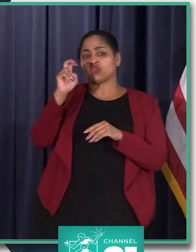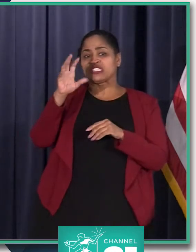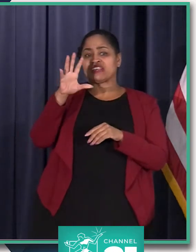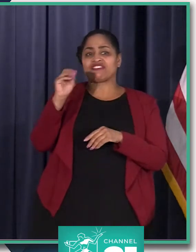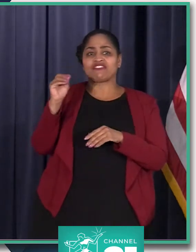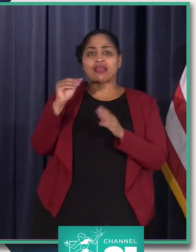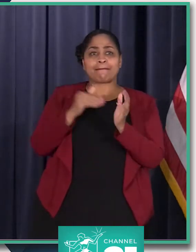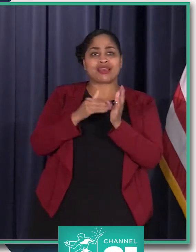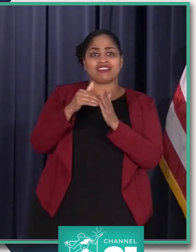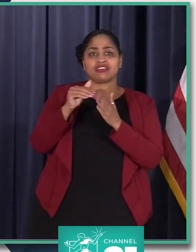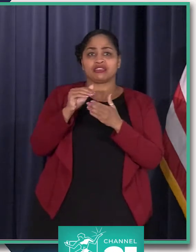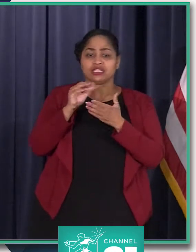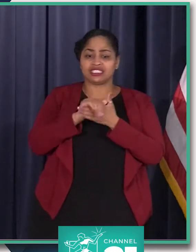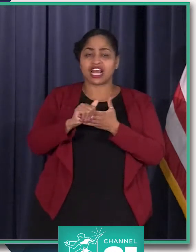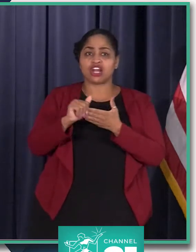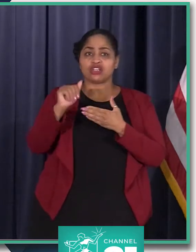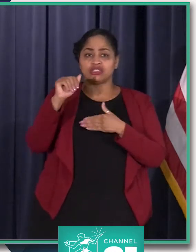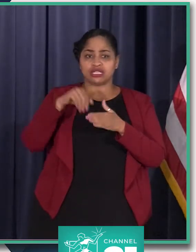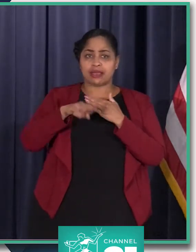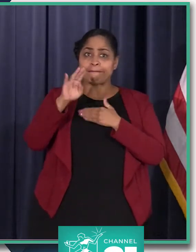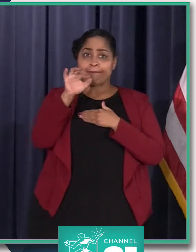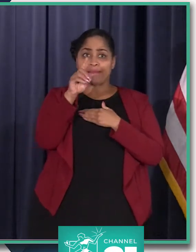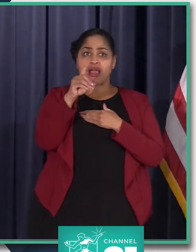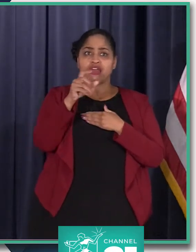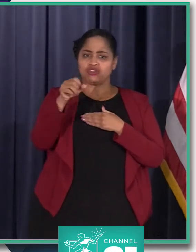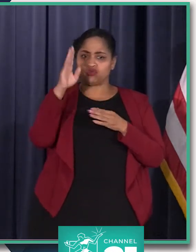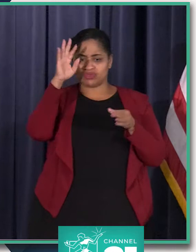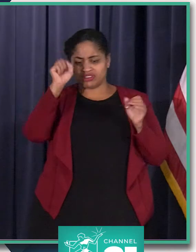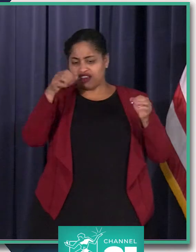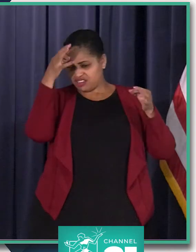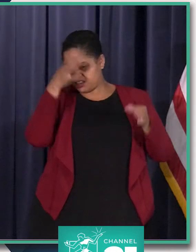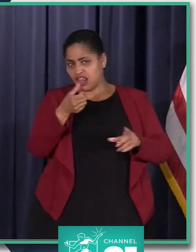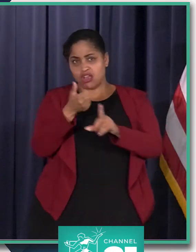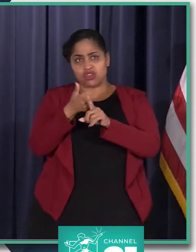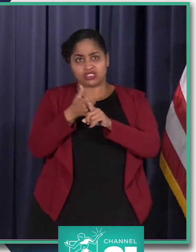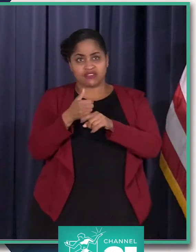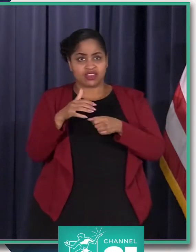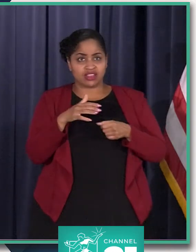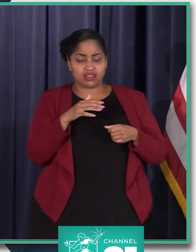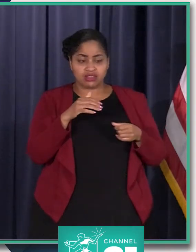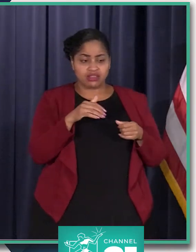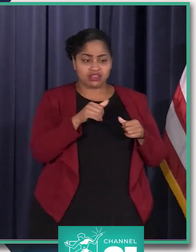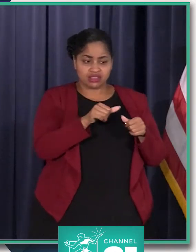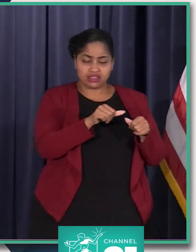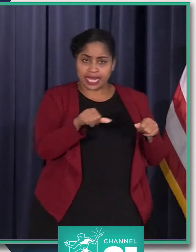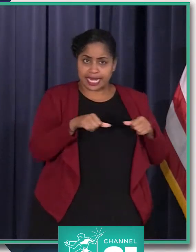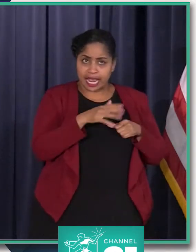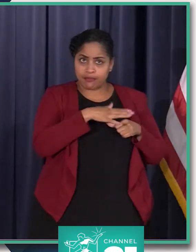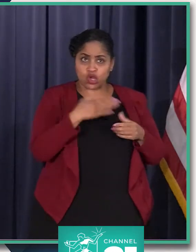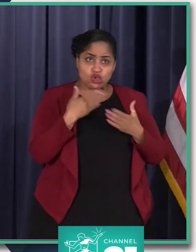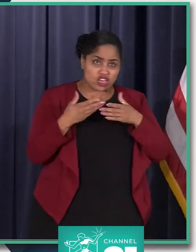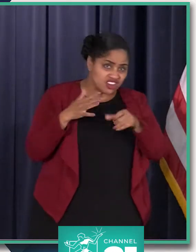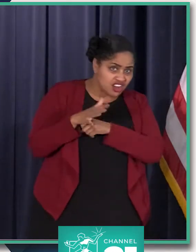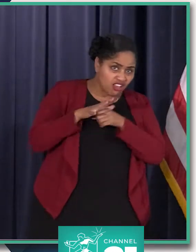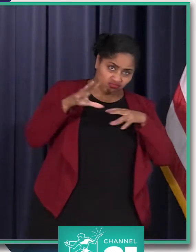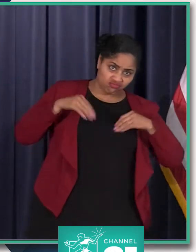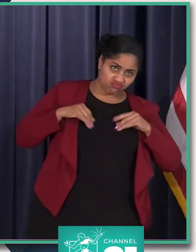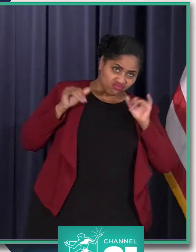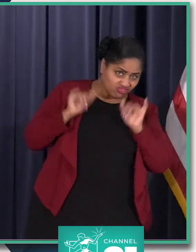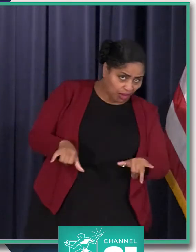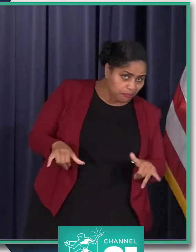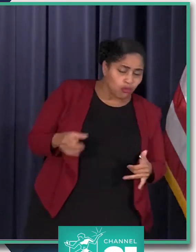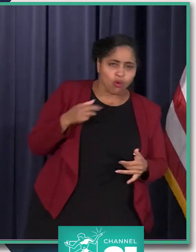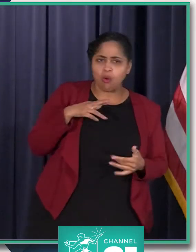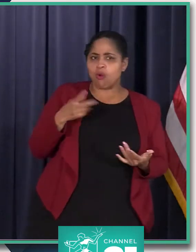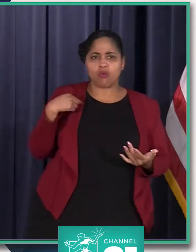million in bonds. And you're going to get a chance to decide. Are the neighborhoods as they are today good enough? Or do